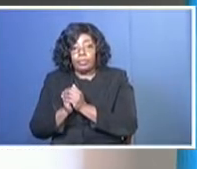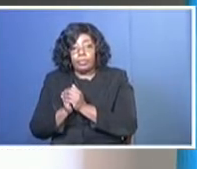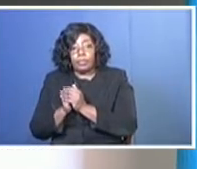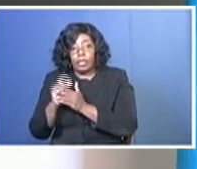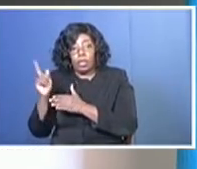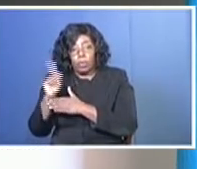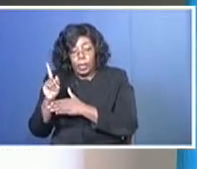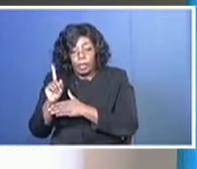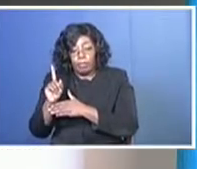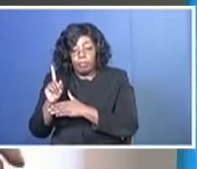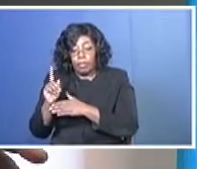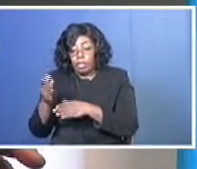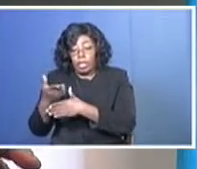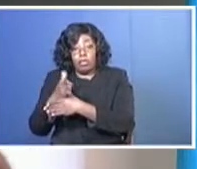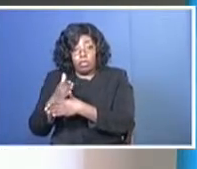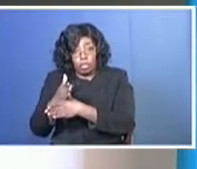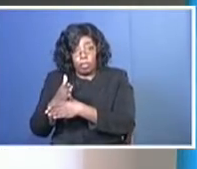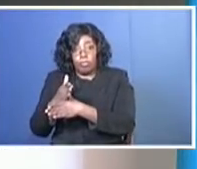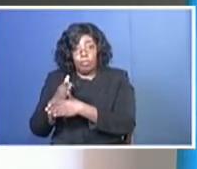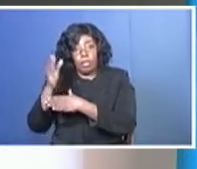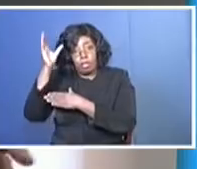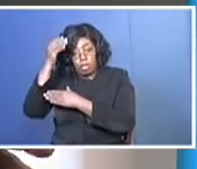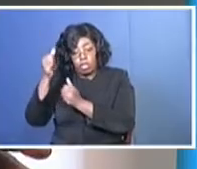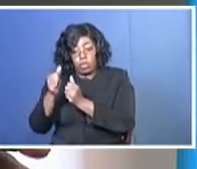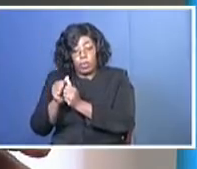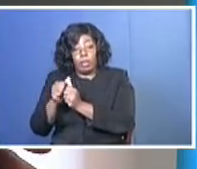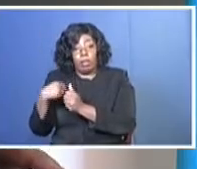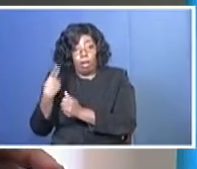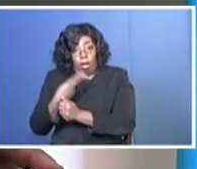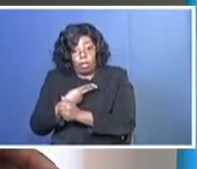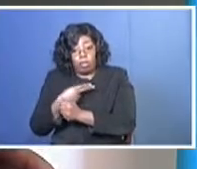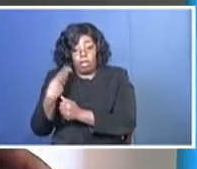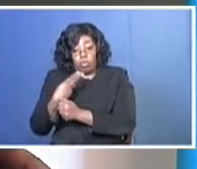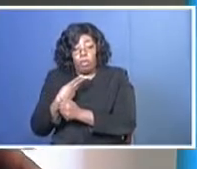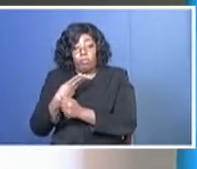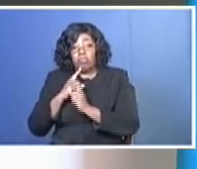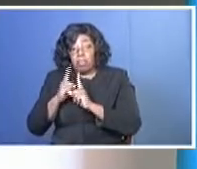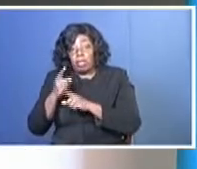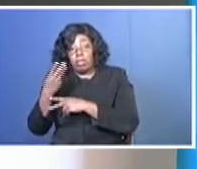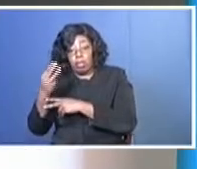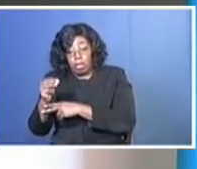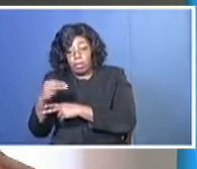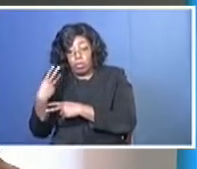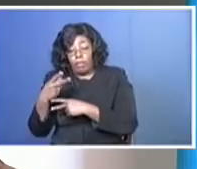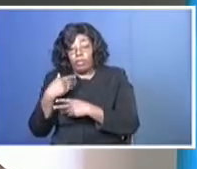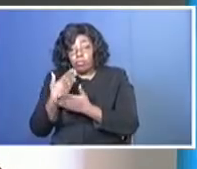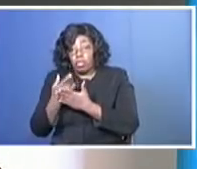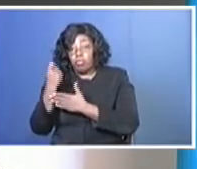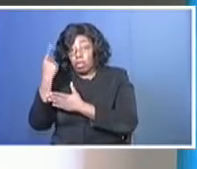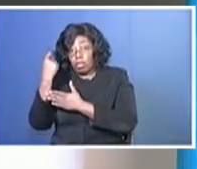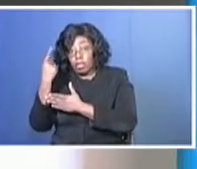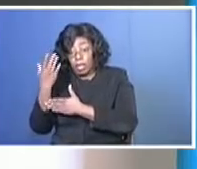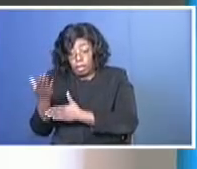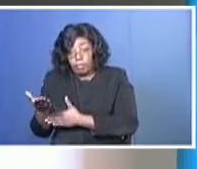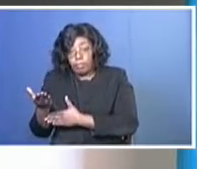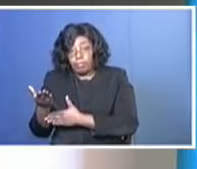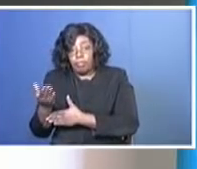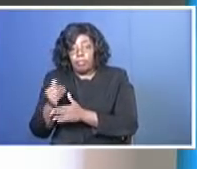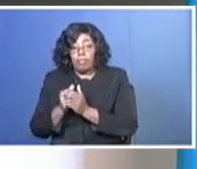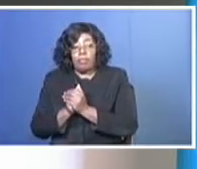put some of their concerns to us, and we were able to answer them. And so we think we have a good understanding going forward. We have,